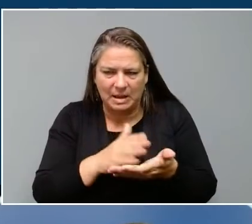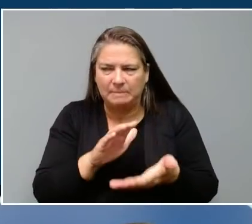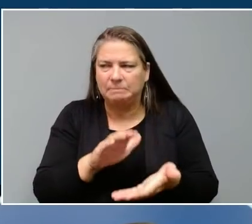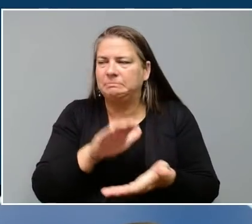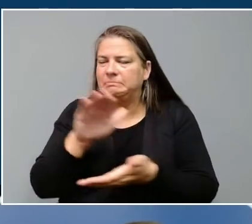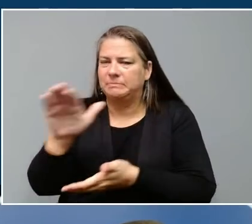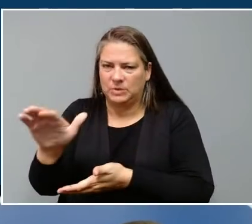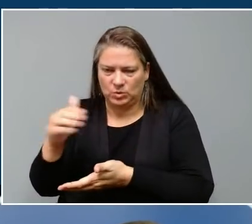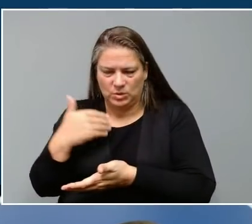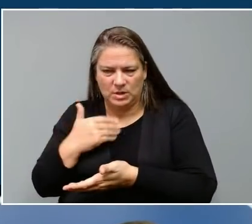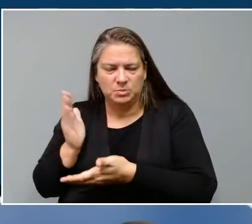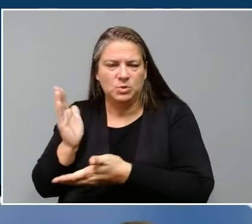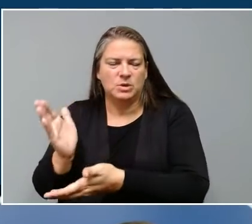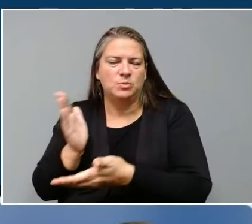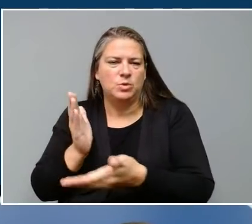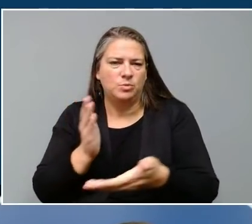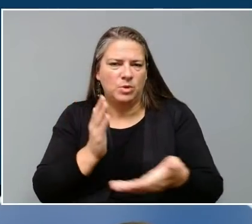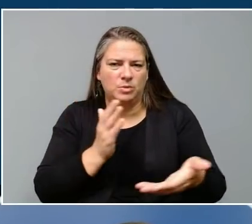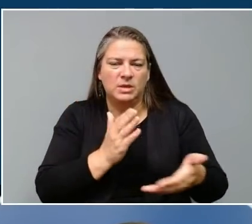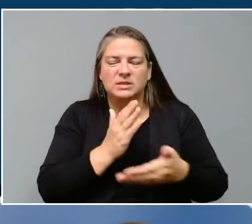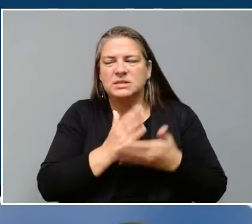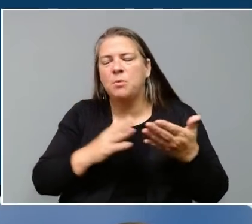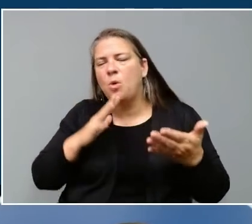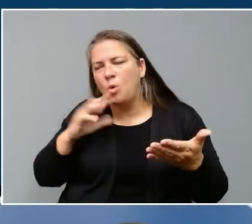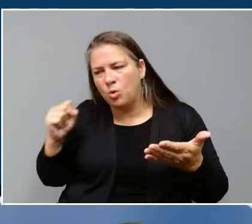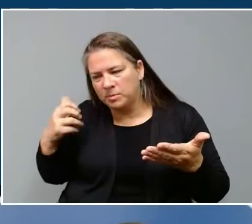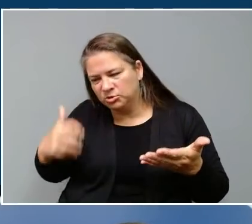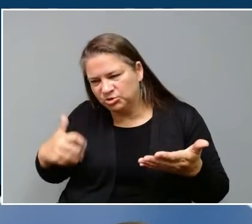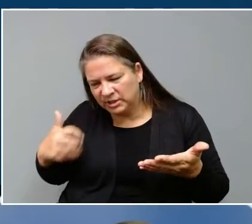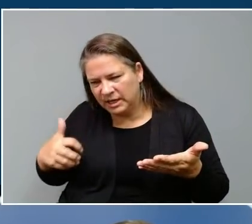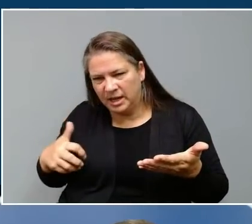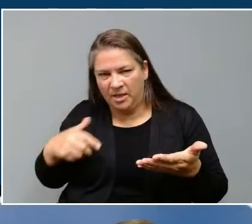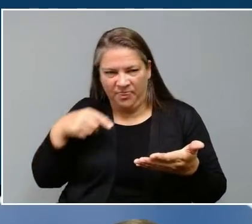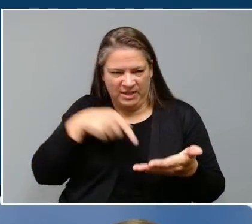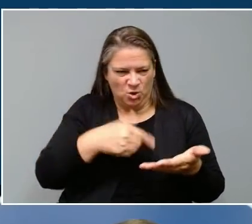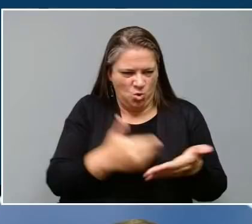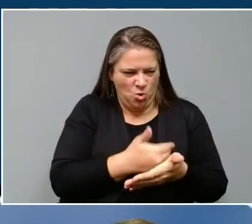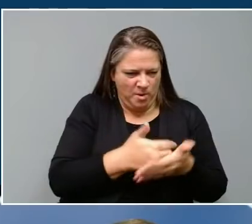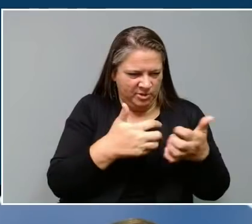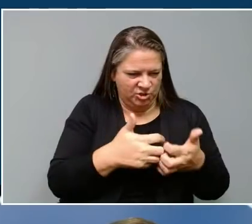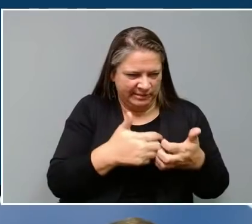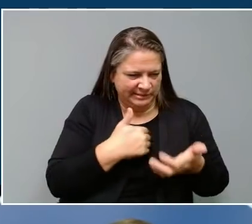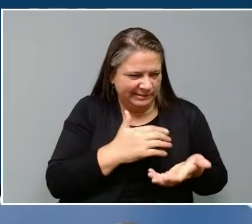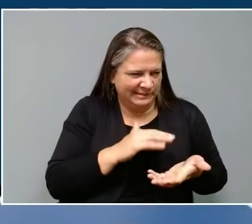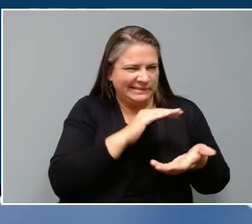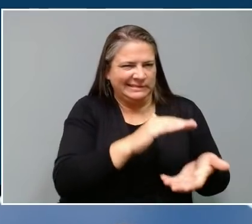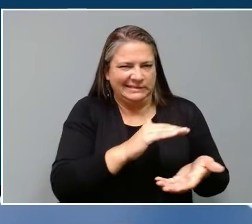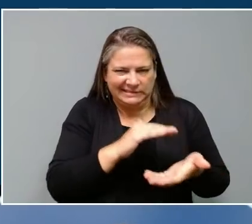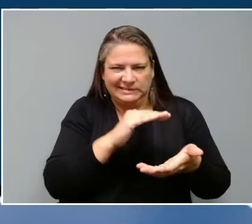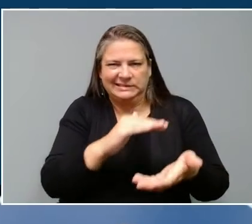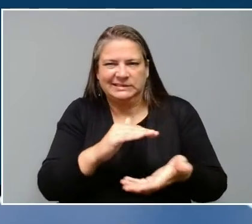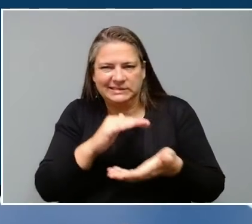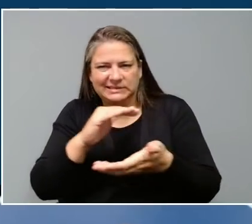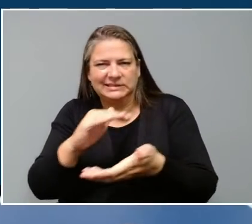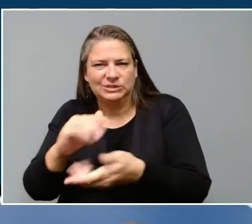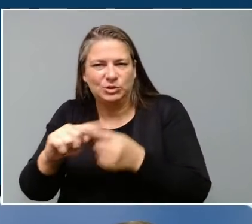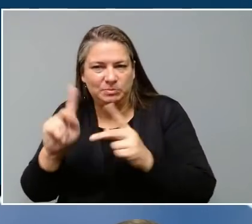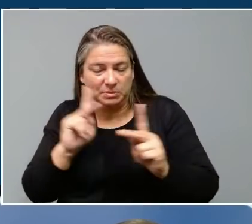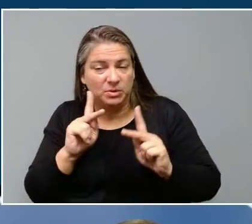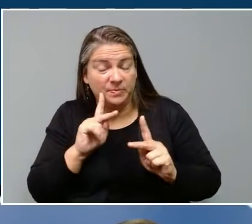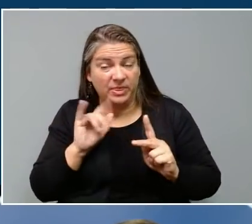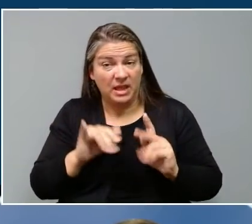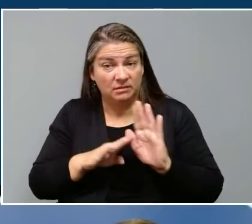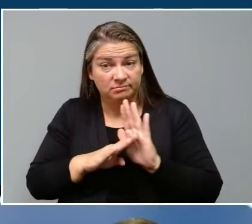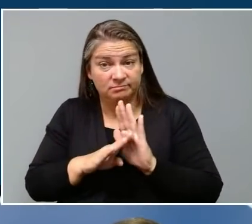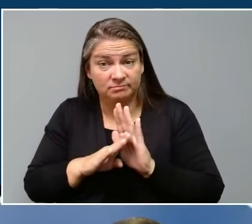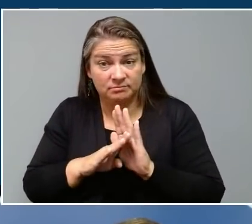delivered some that were older, these being newer. That precipitous climb can result in us running